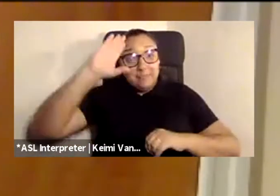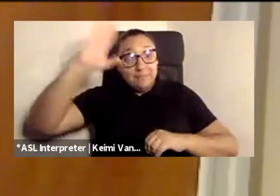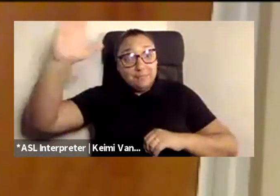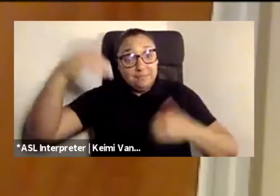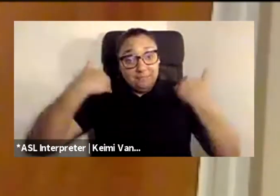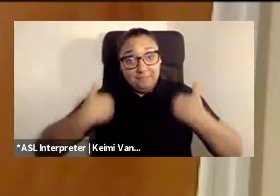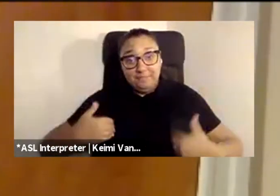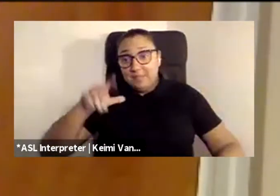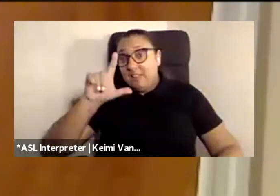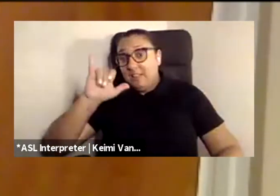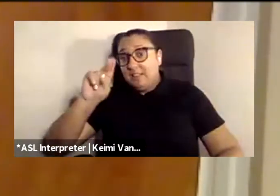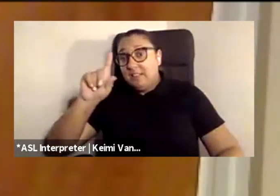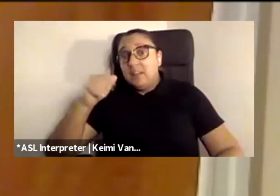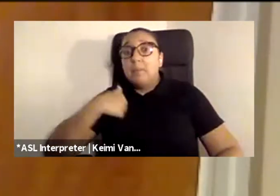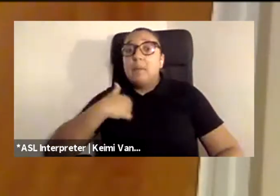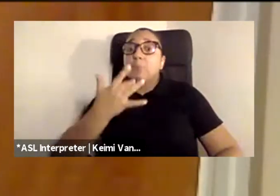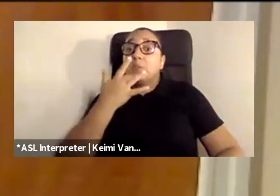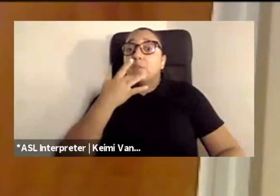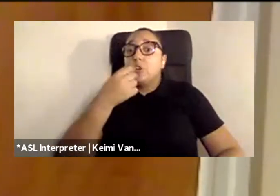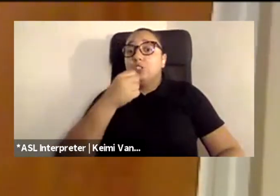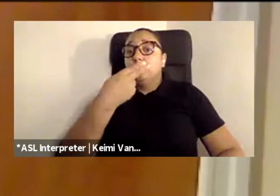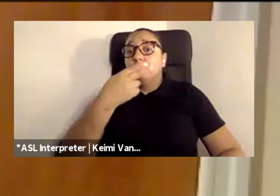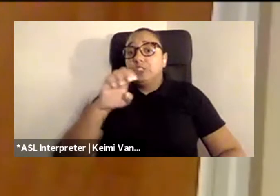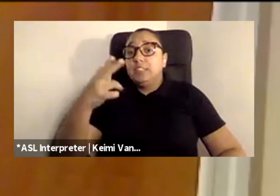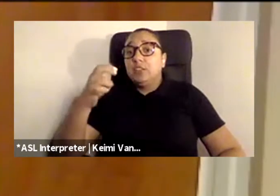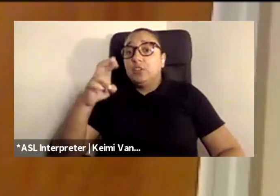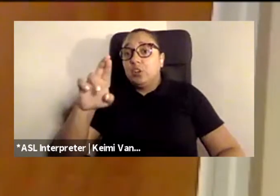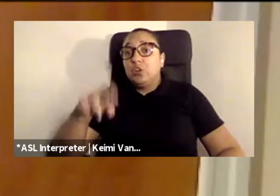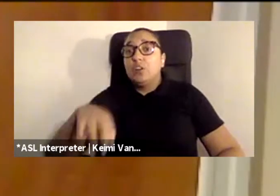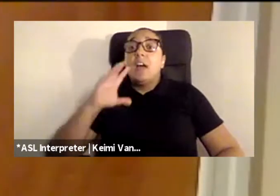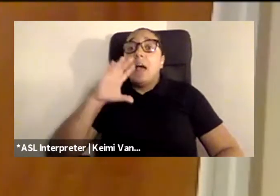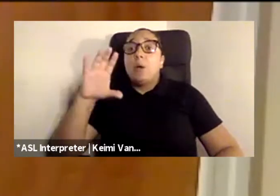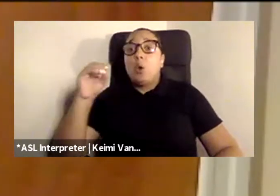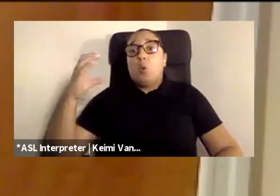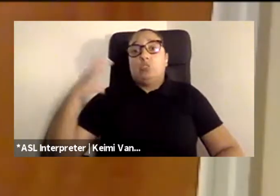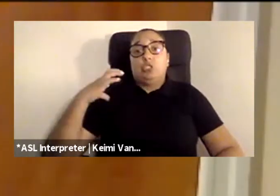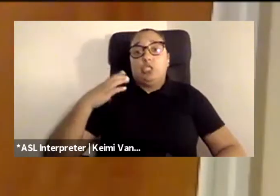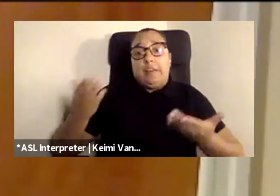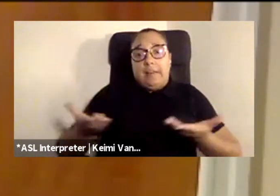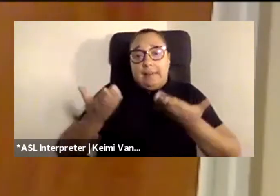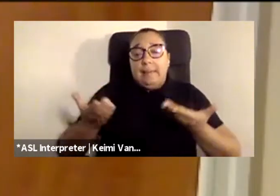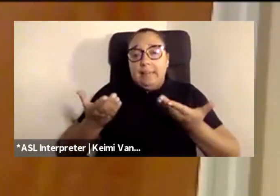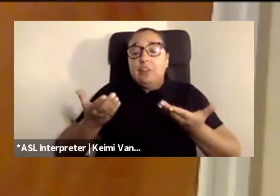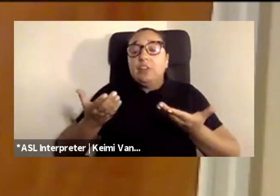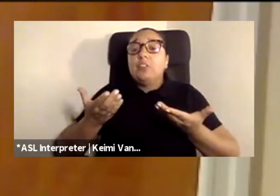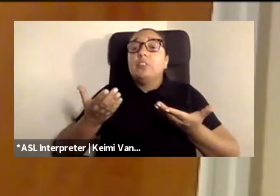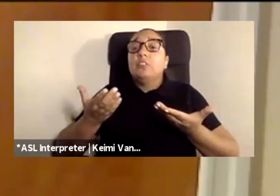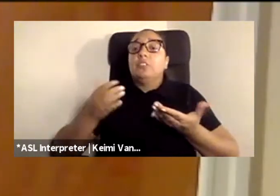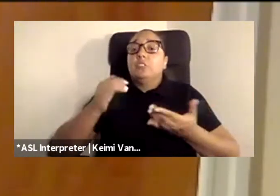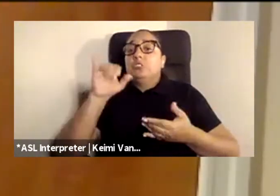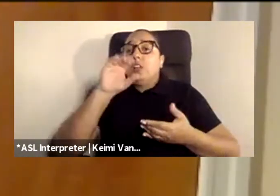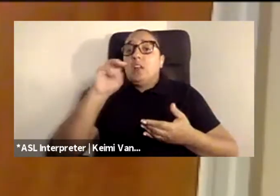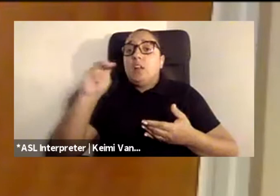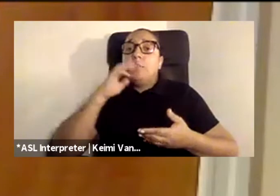are she, her, hers, and I'm one of the co-chairs of JCOM. I'm calling in today from unceded Lenape land, which is also known as